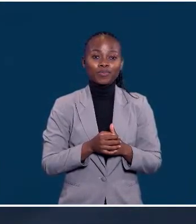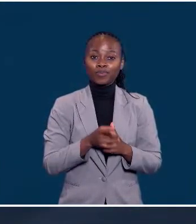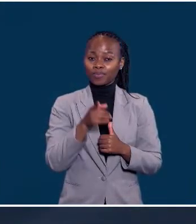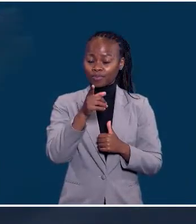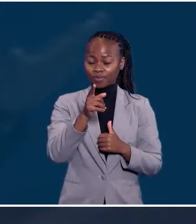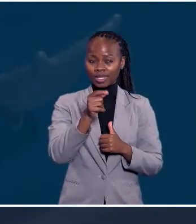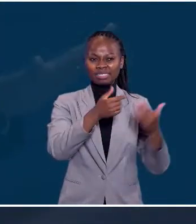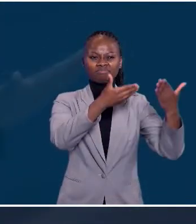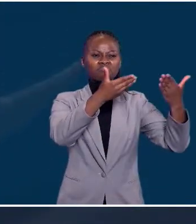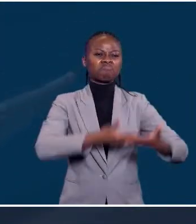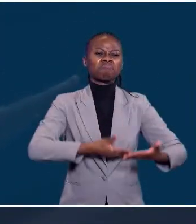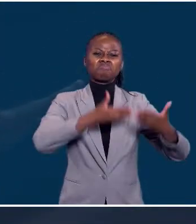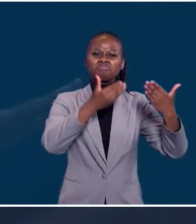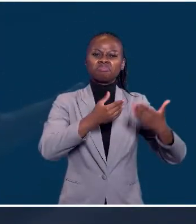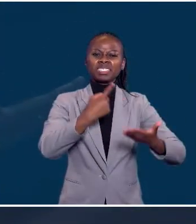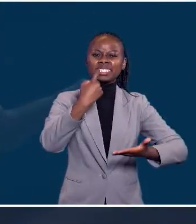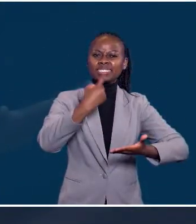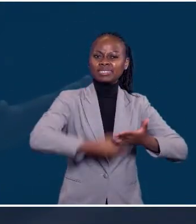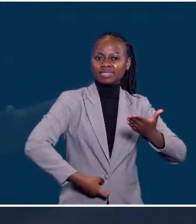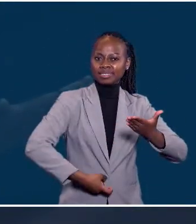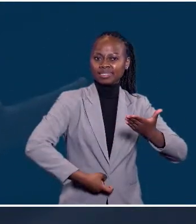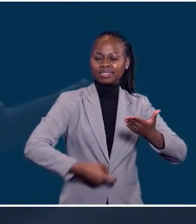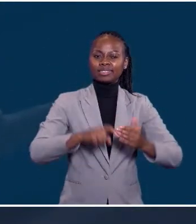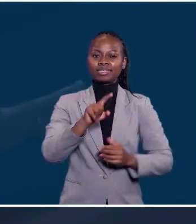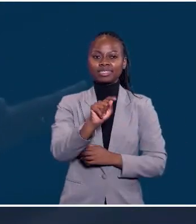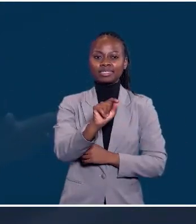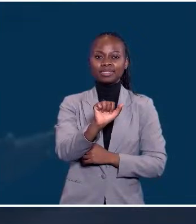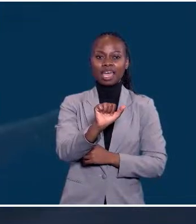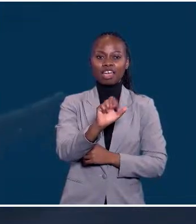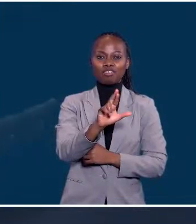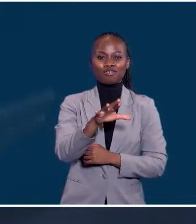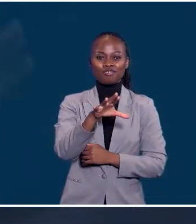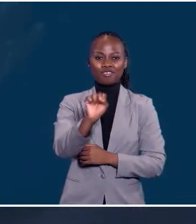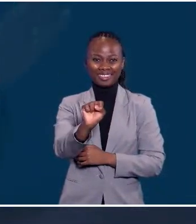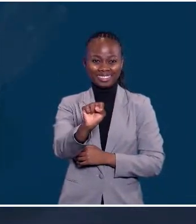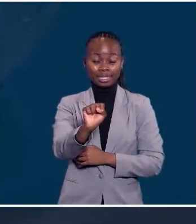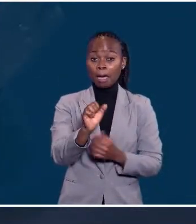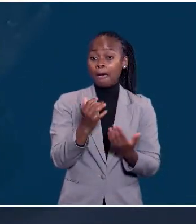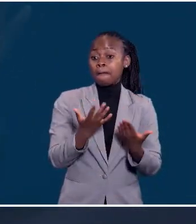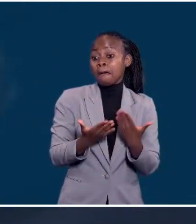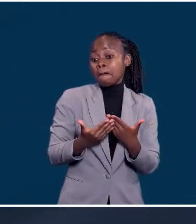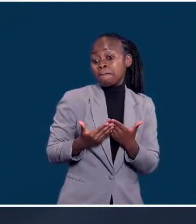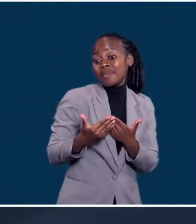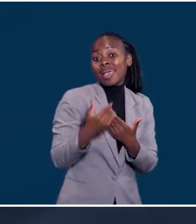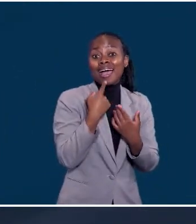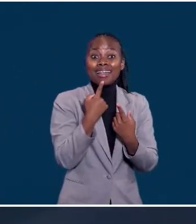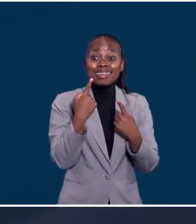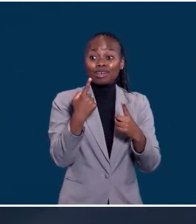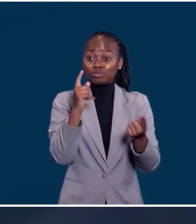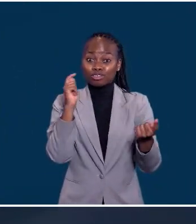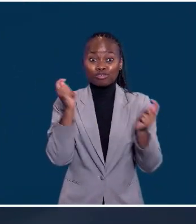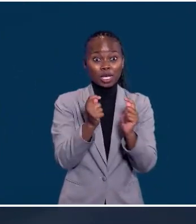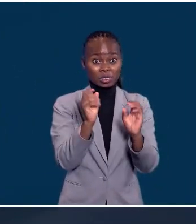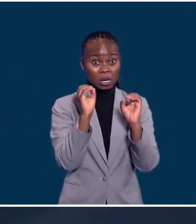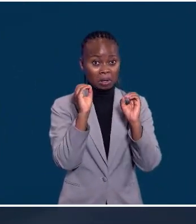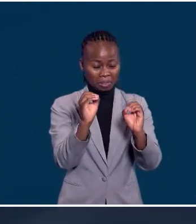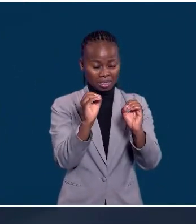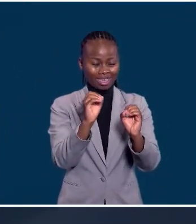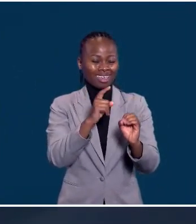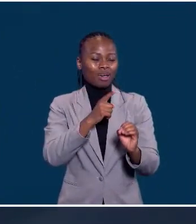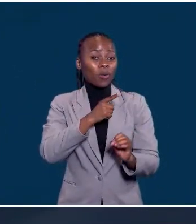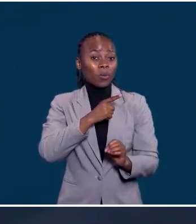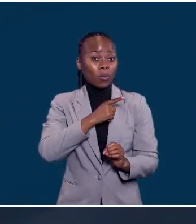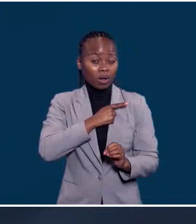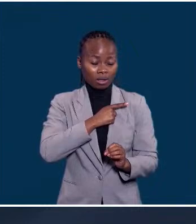tariffs, just in case there hasn't been another announcement changing the duration, because this happens with